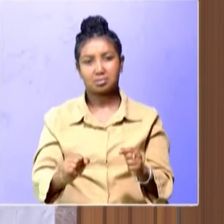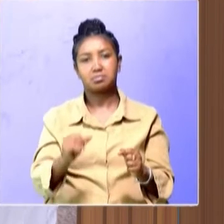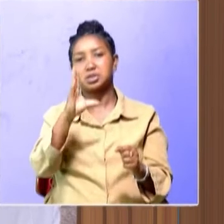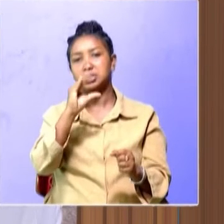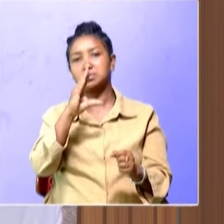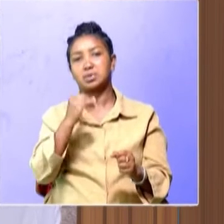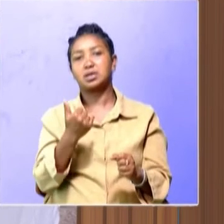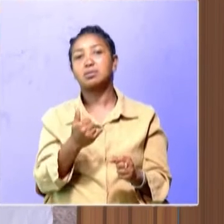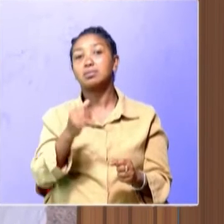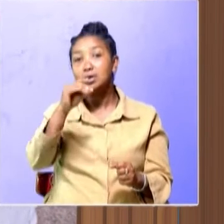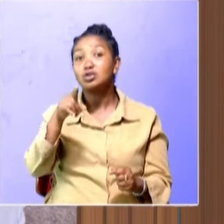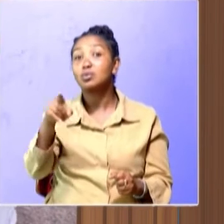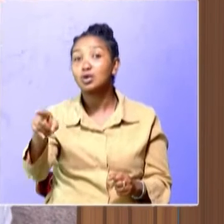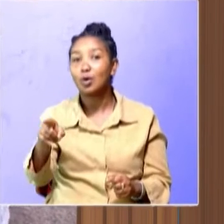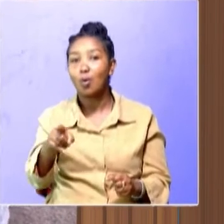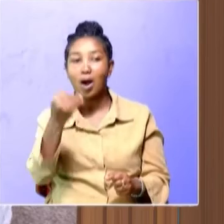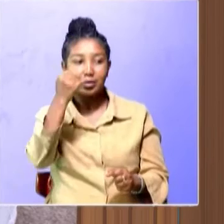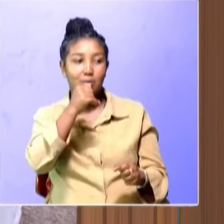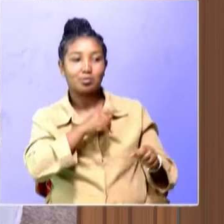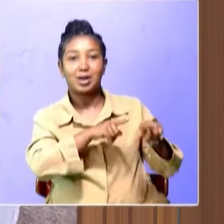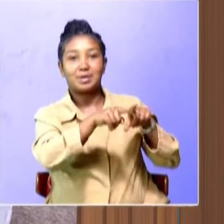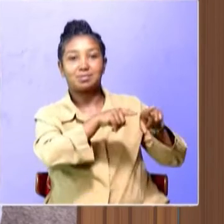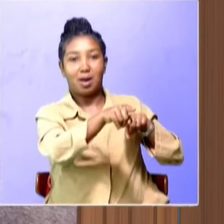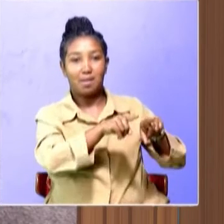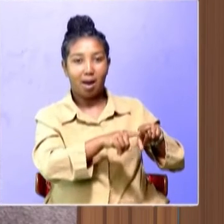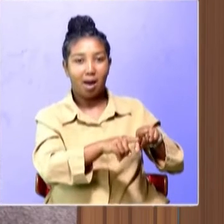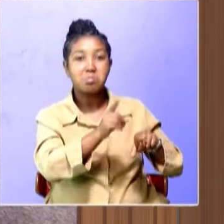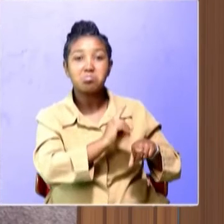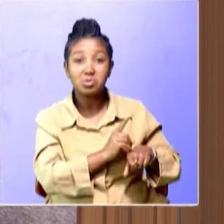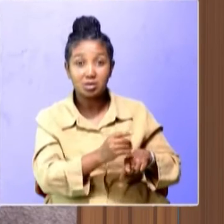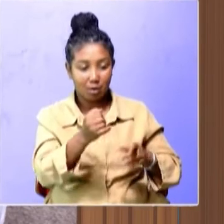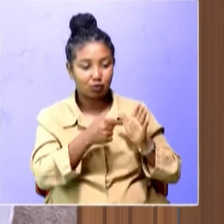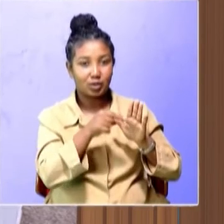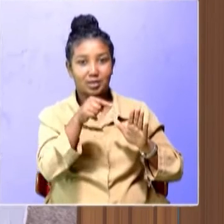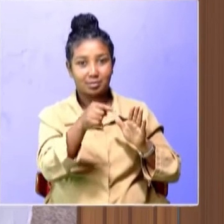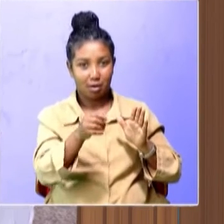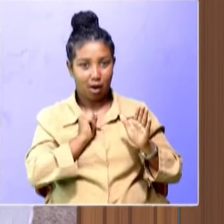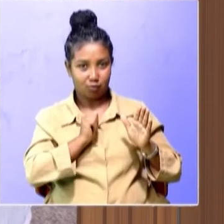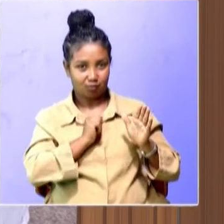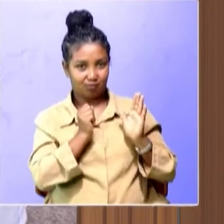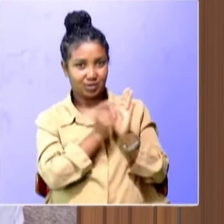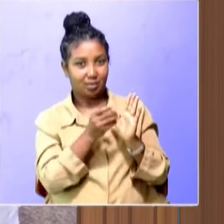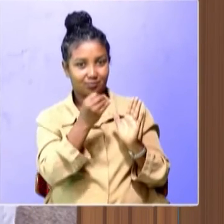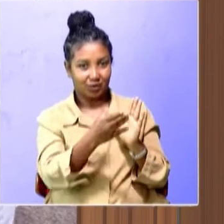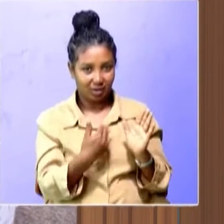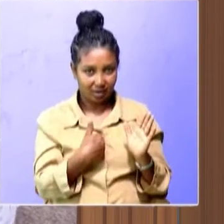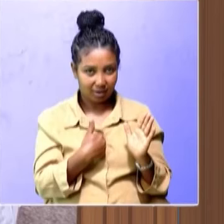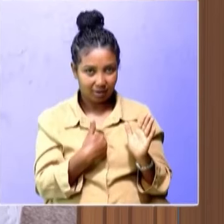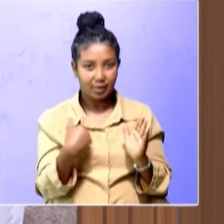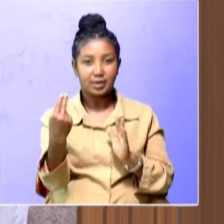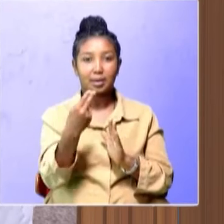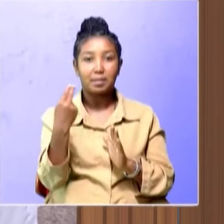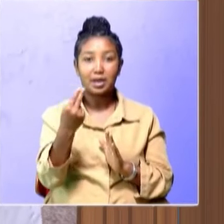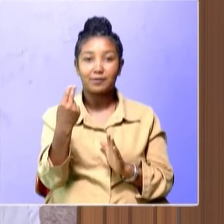The person is now what? Trying to convince us by showing himself and yes, the